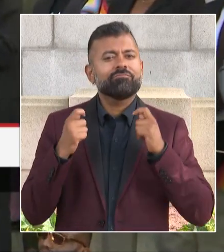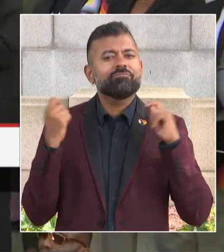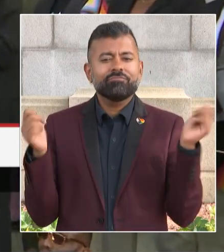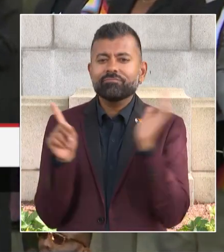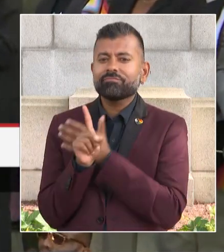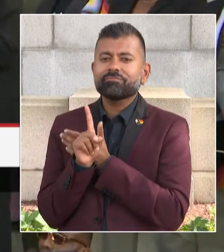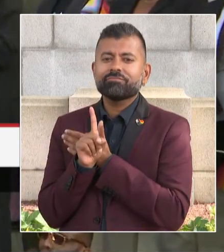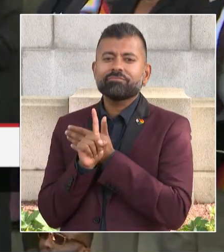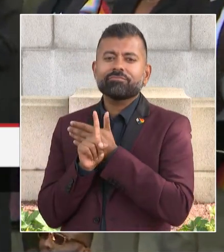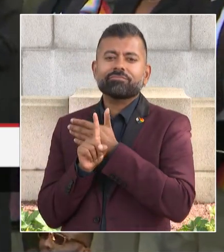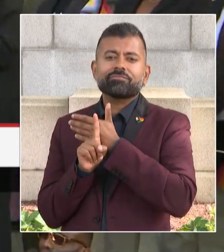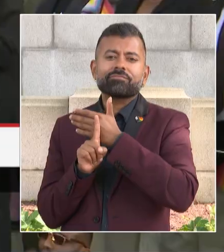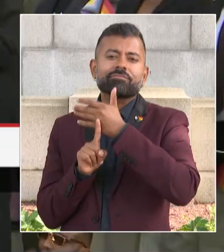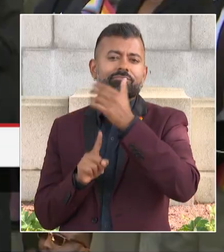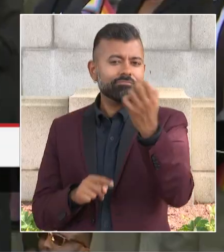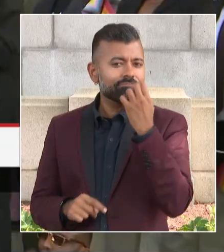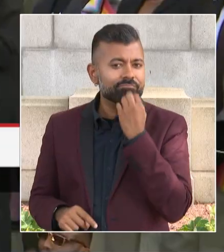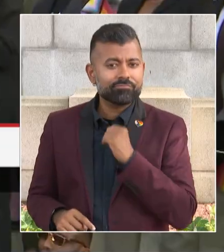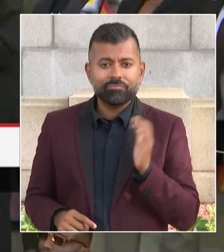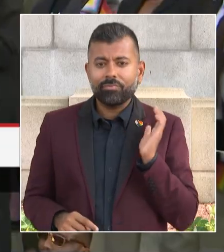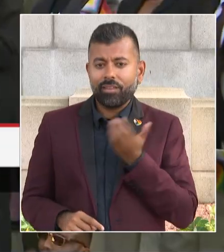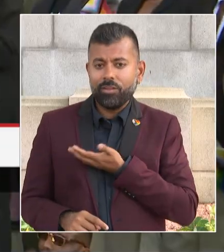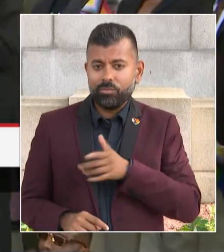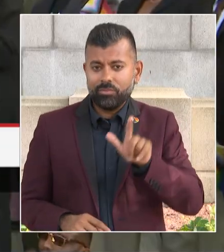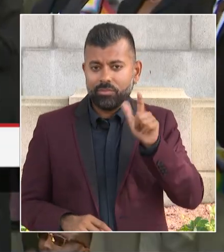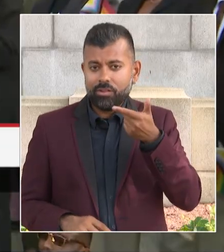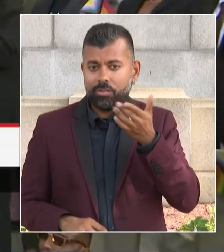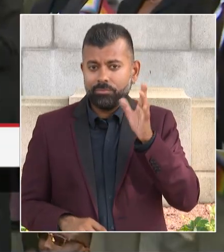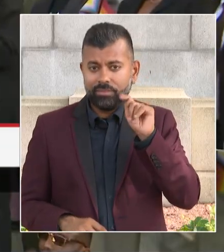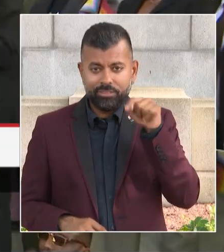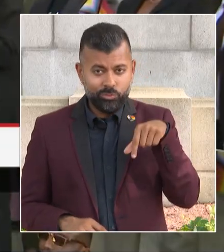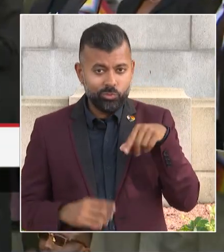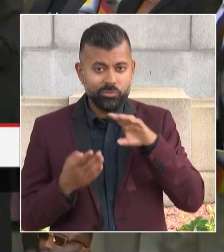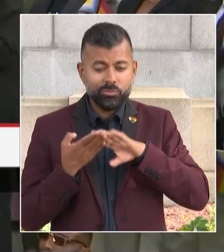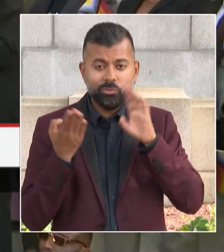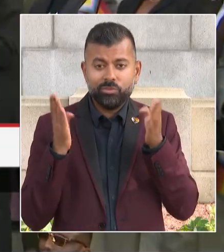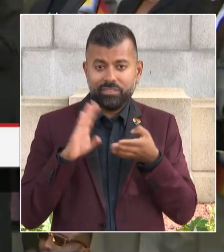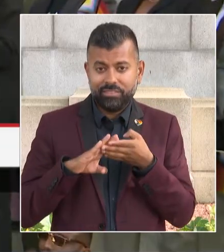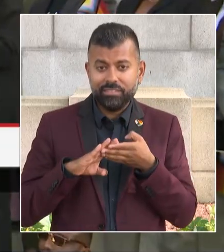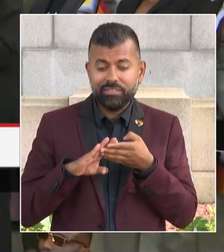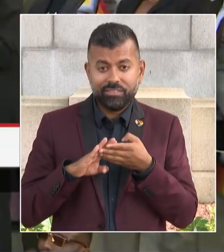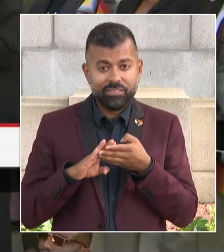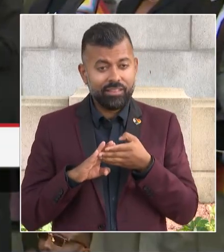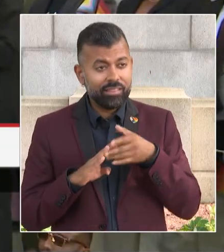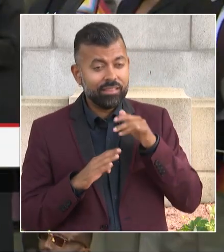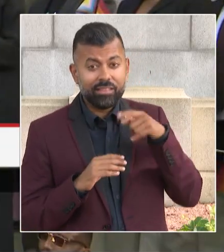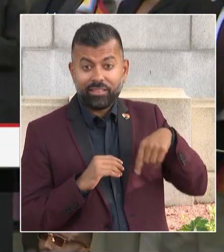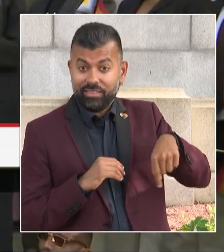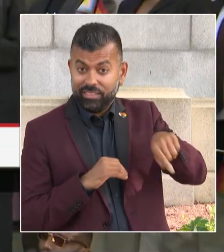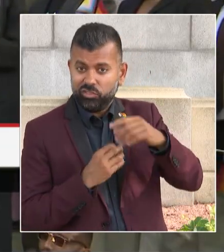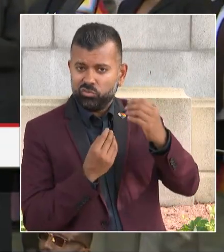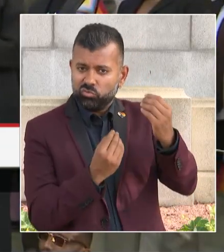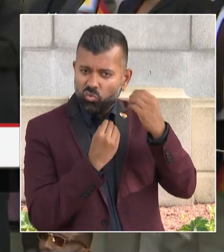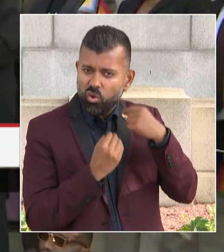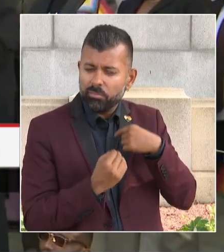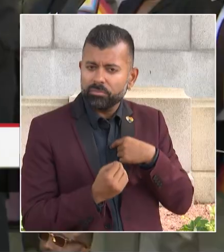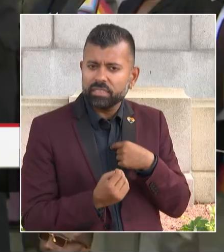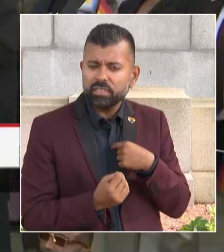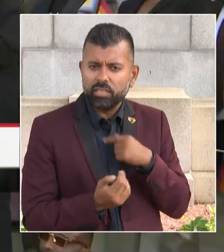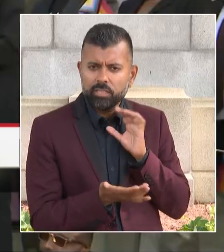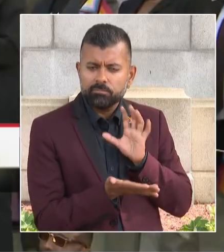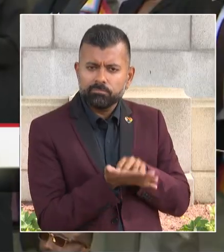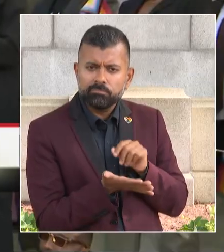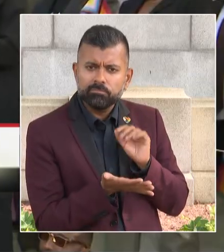community, who have educated me on many of the hard-fought wins of our past. And this year, as we